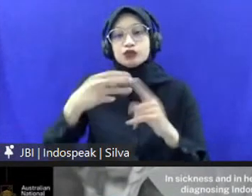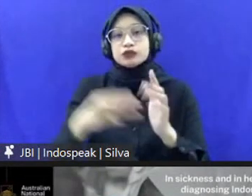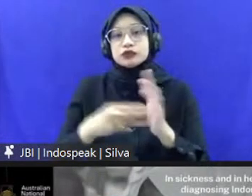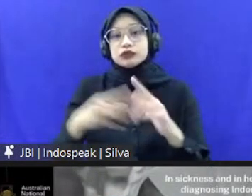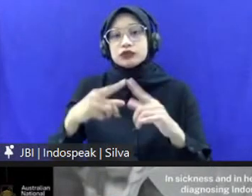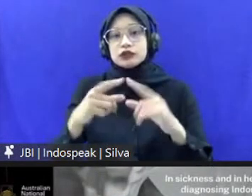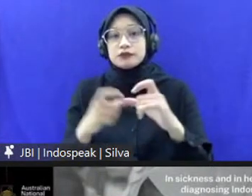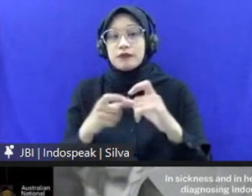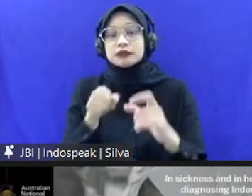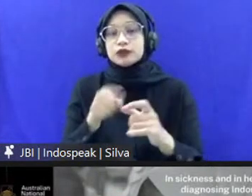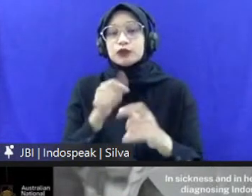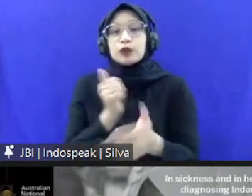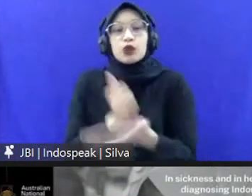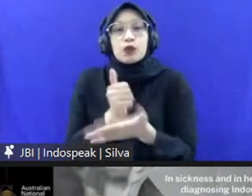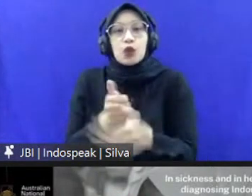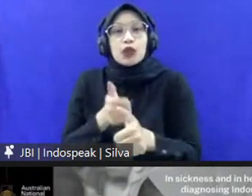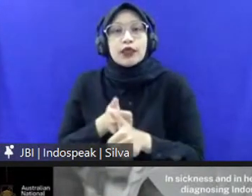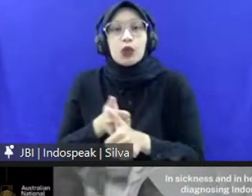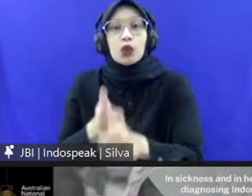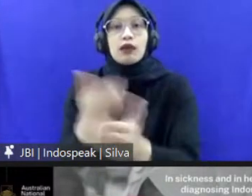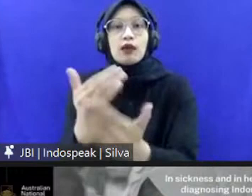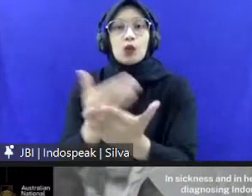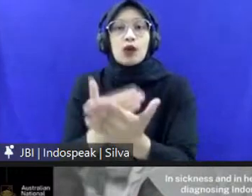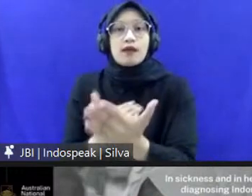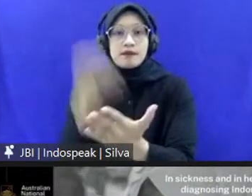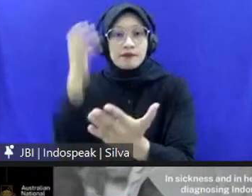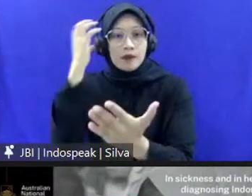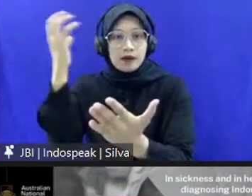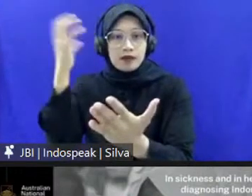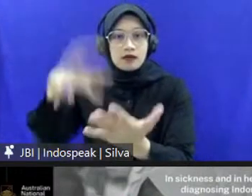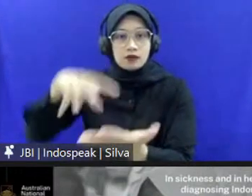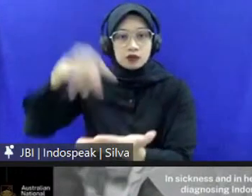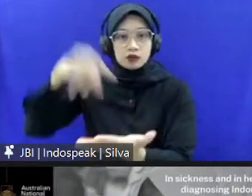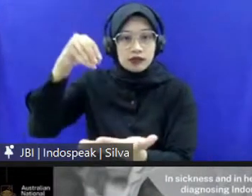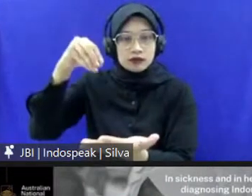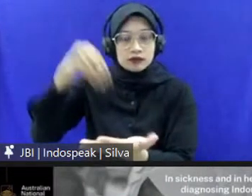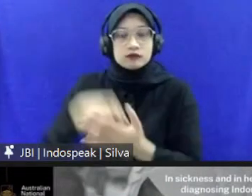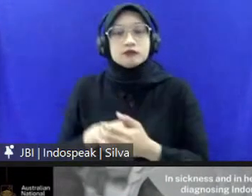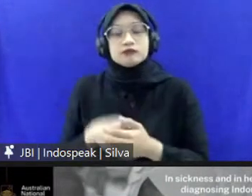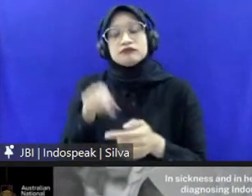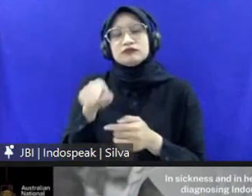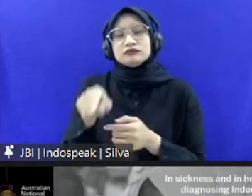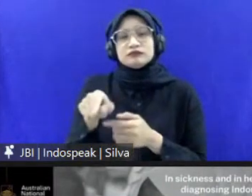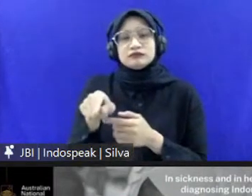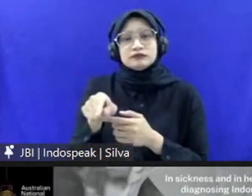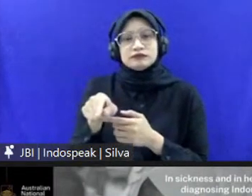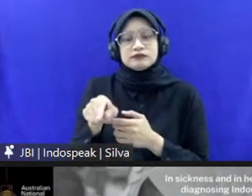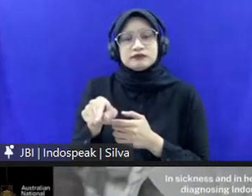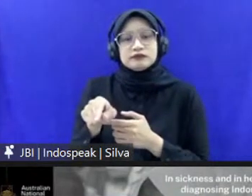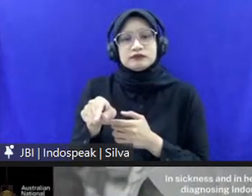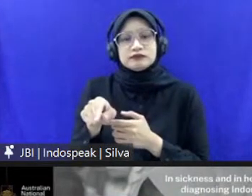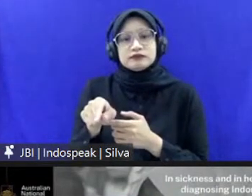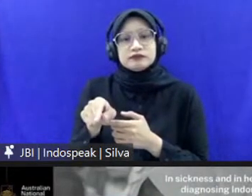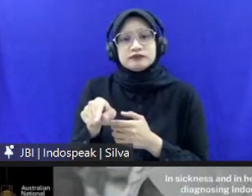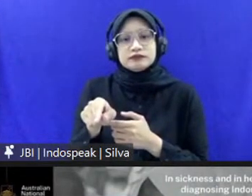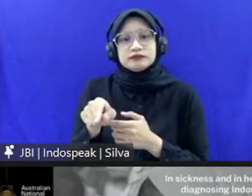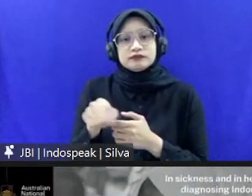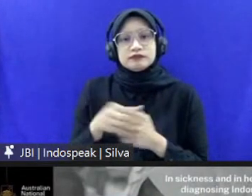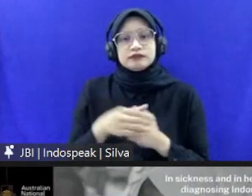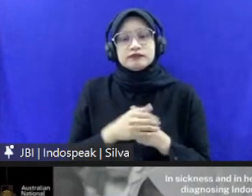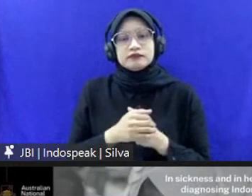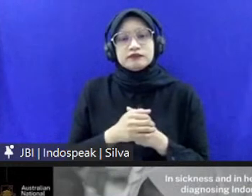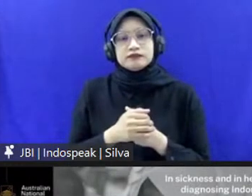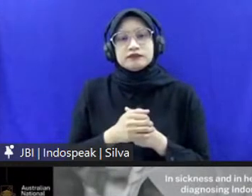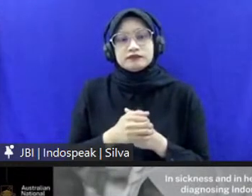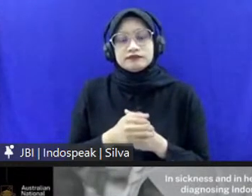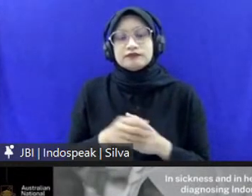book because they do in this pandemic situation is more or less chaotic, if I